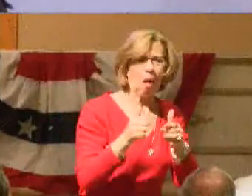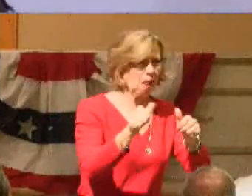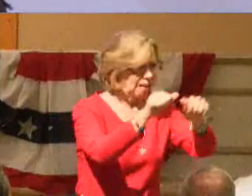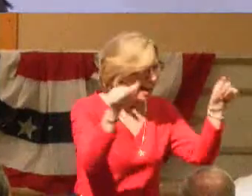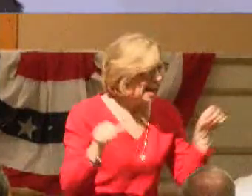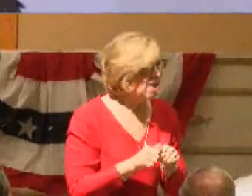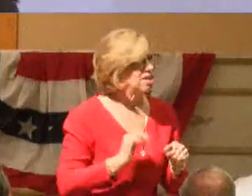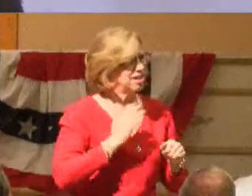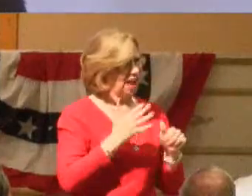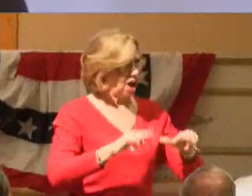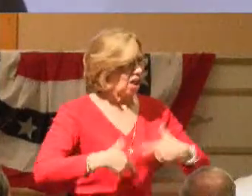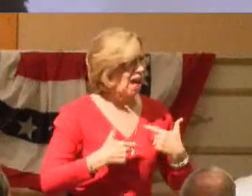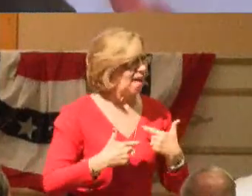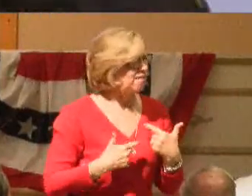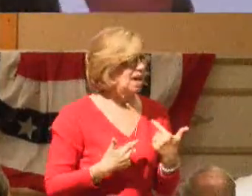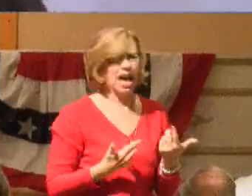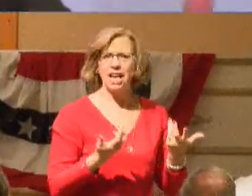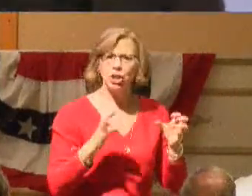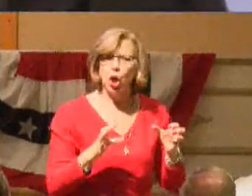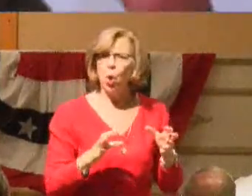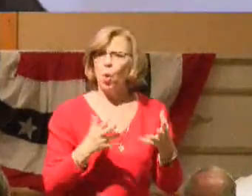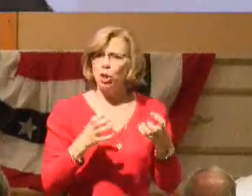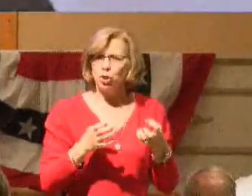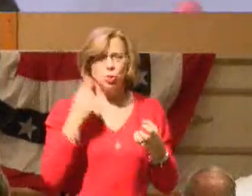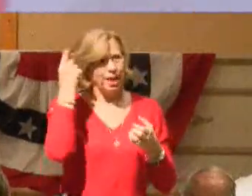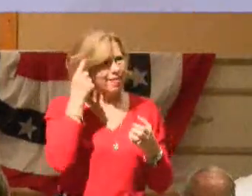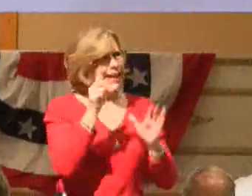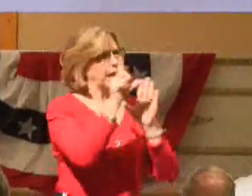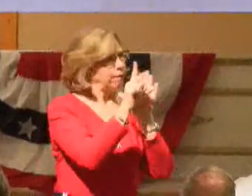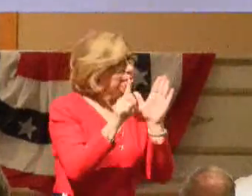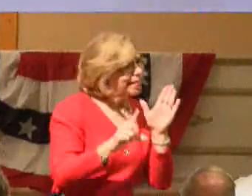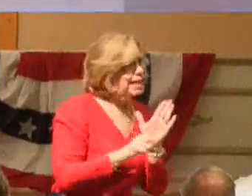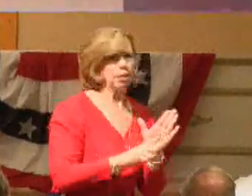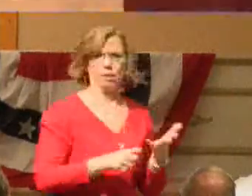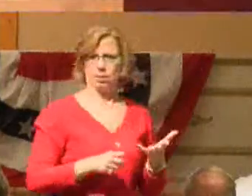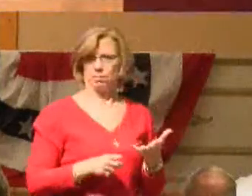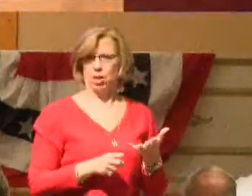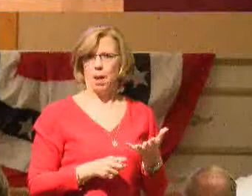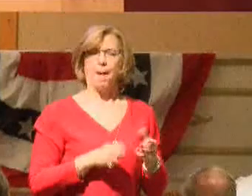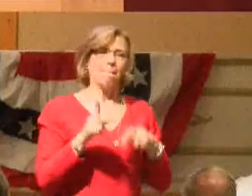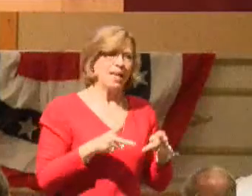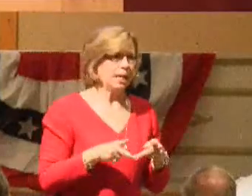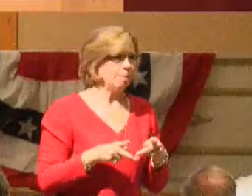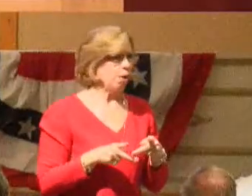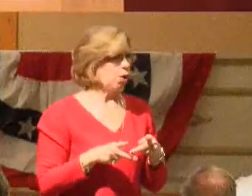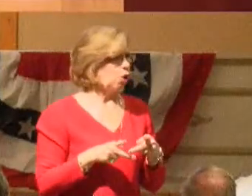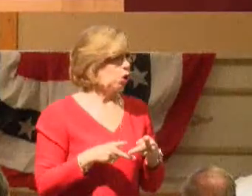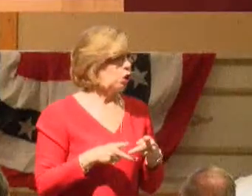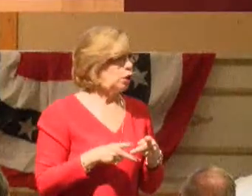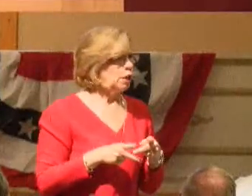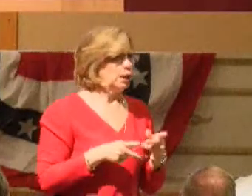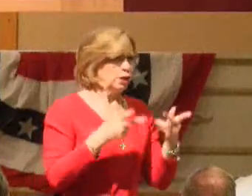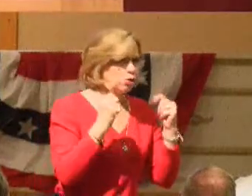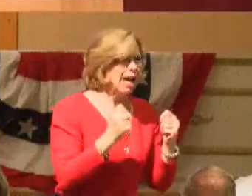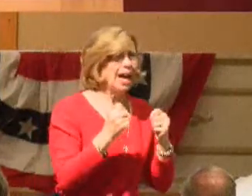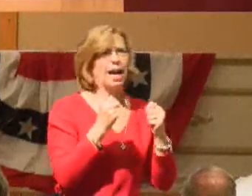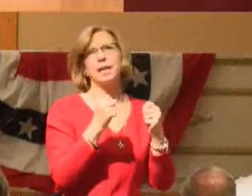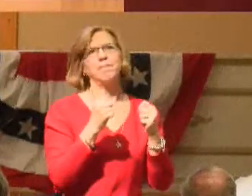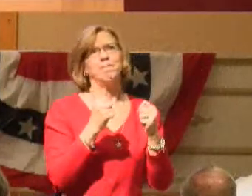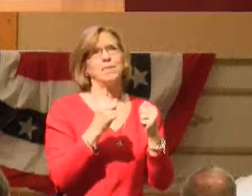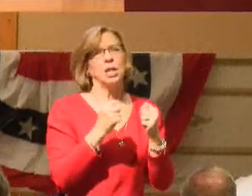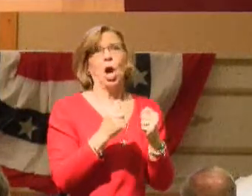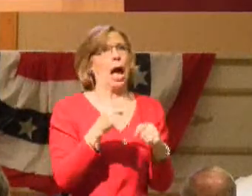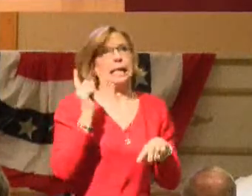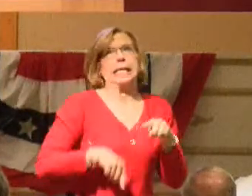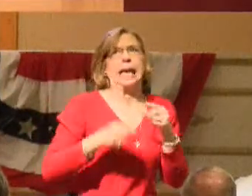legalistic in any way, shape, or form, but the fact is that people move away from this race that they need to be running in obedience because they think